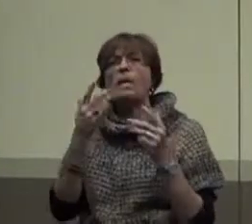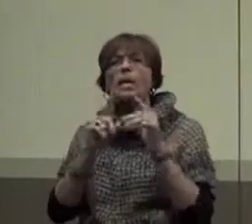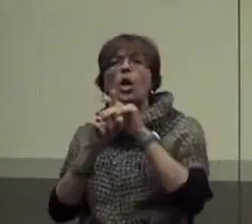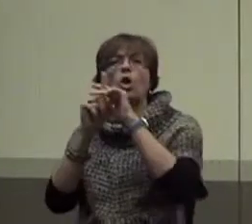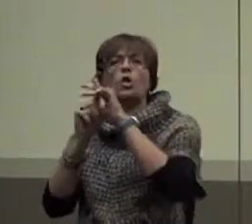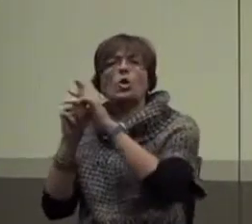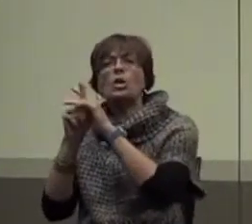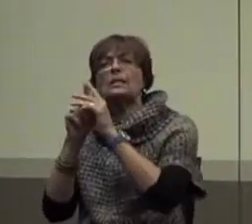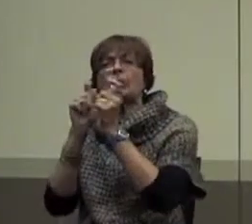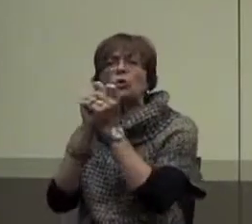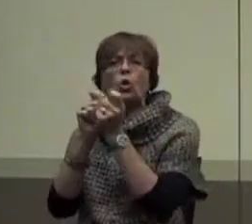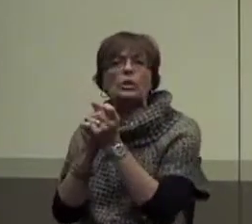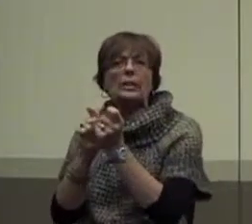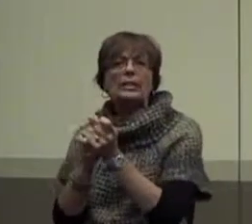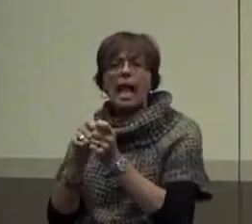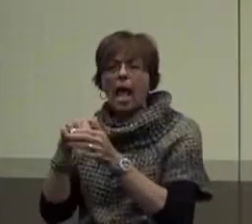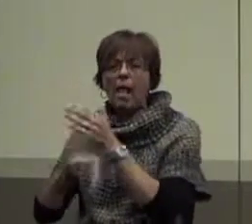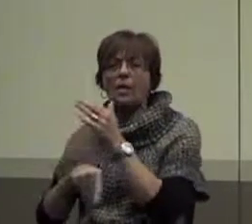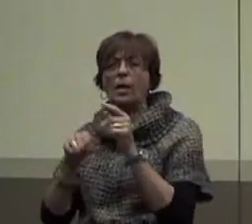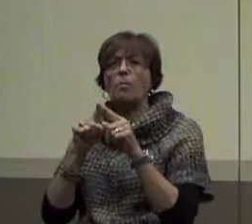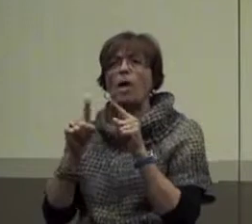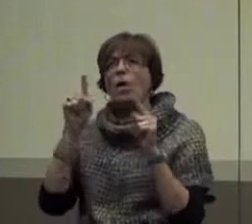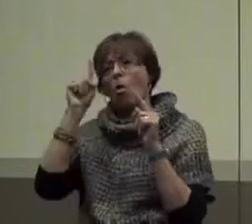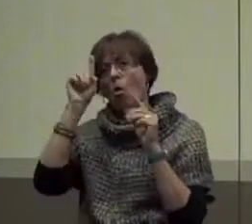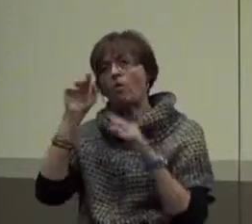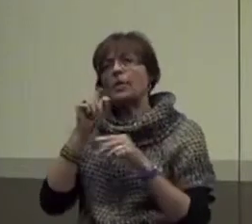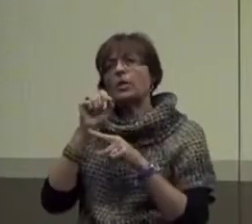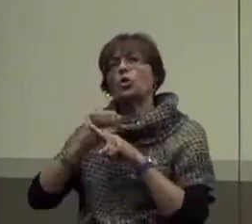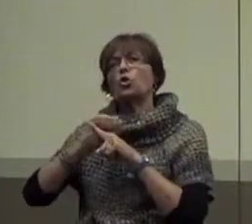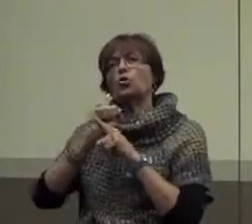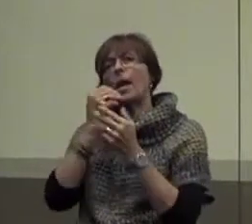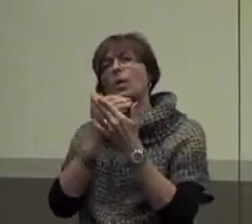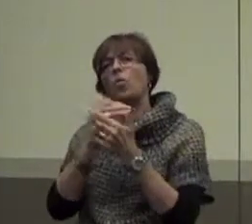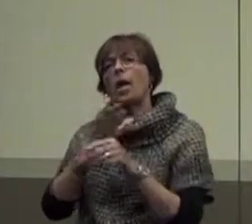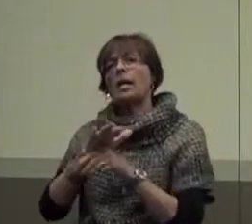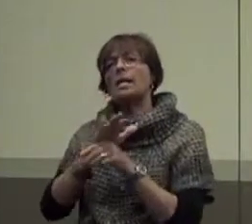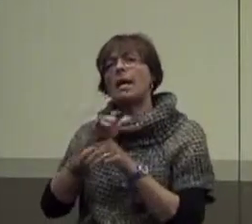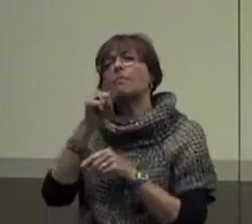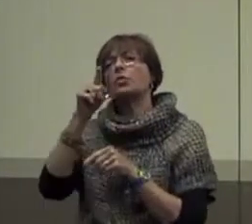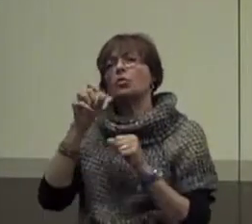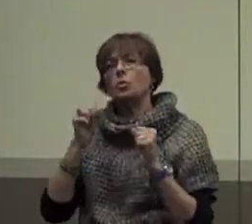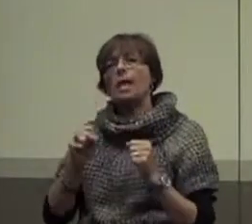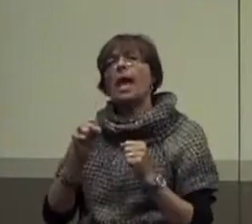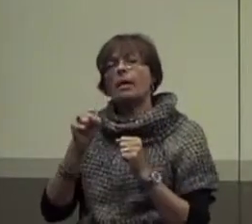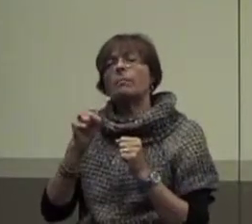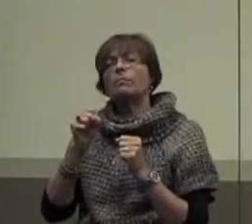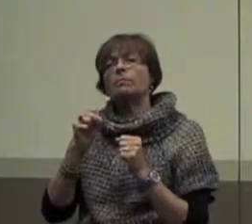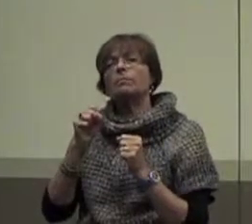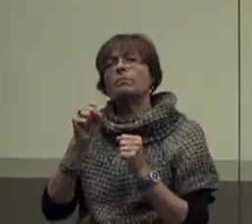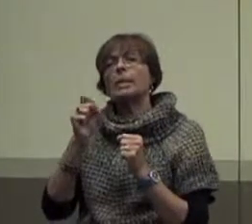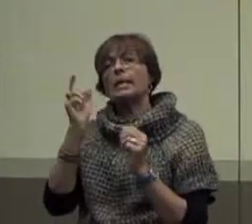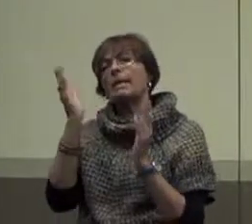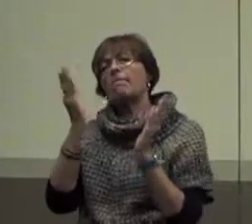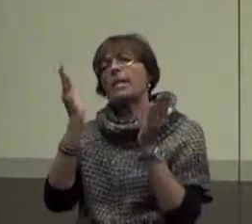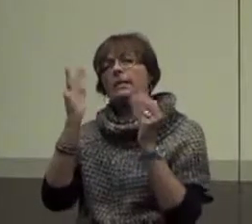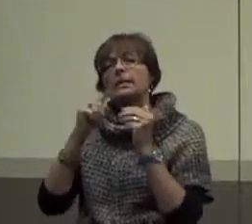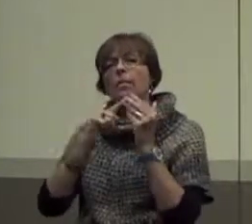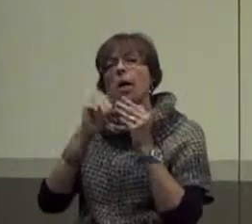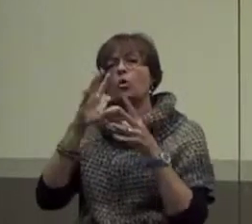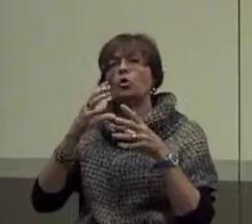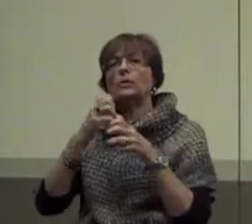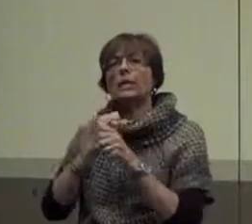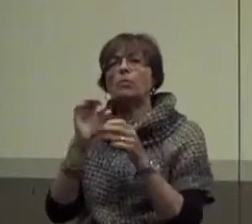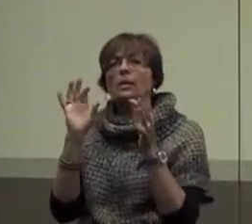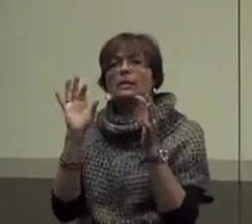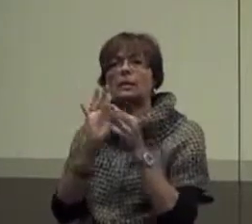how detailed they were, but hopefully you're trained well enough that you'll be able to be convinced about your summary statement. And so